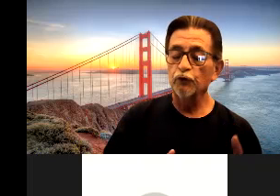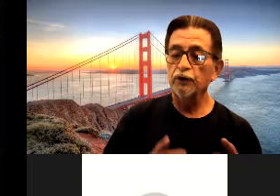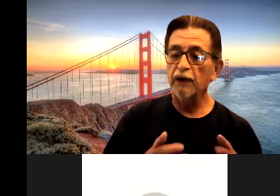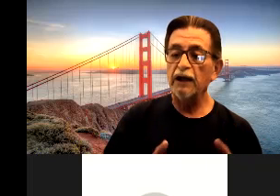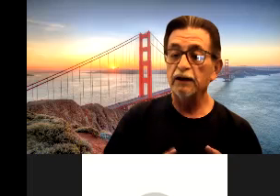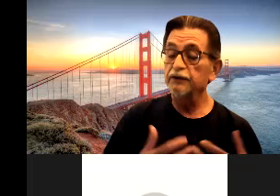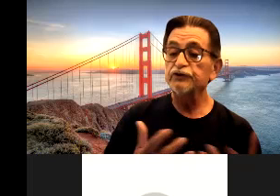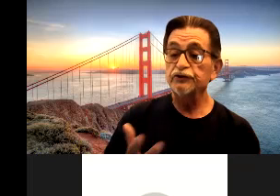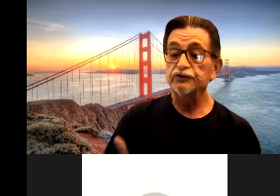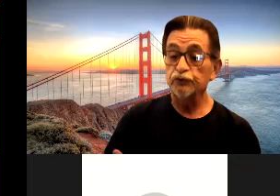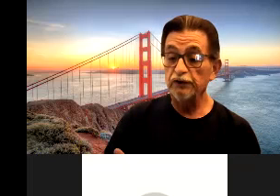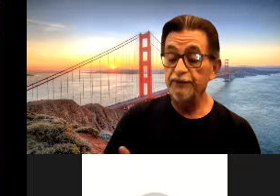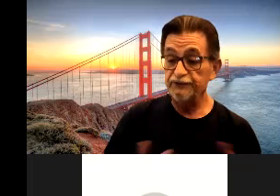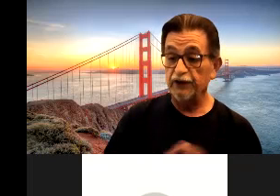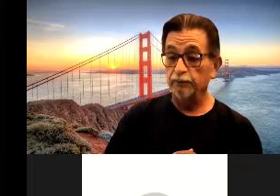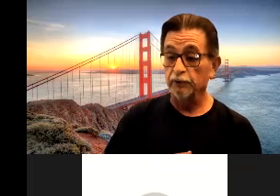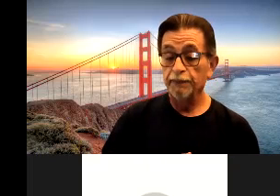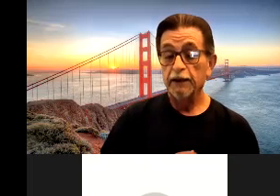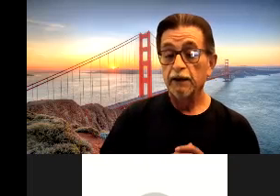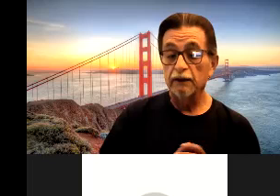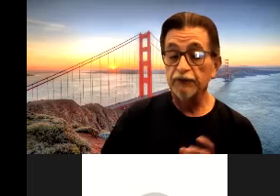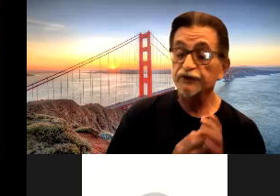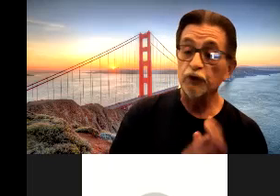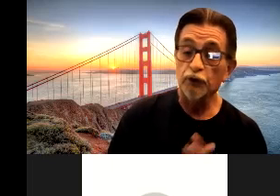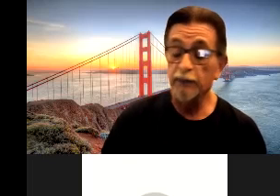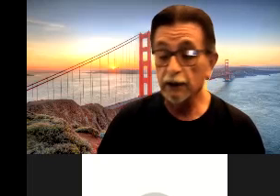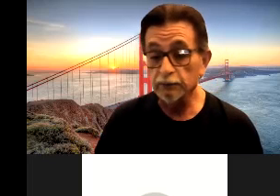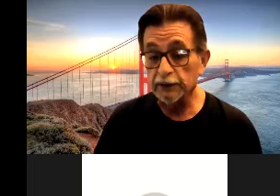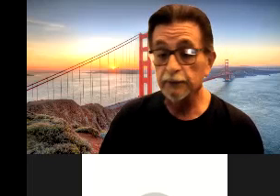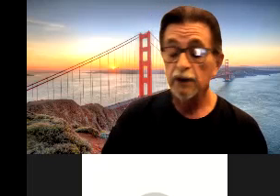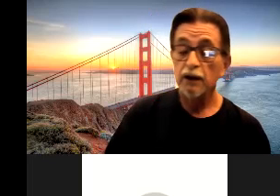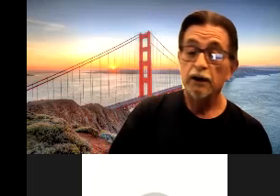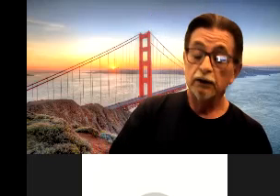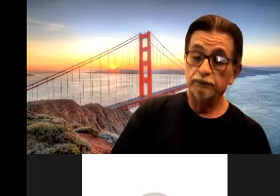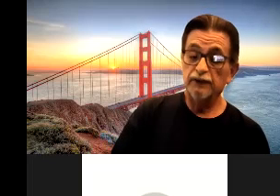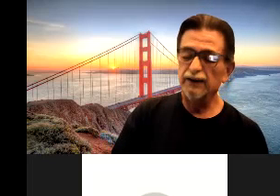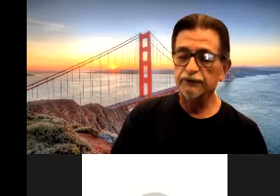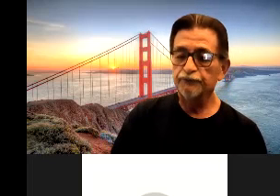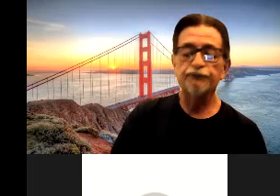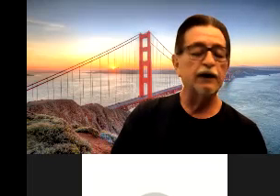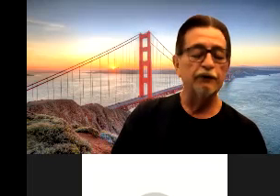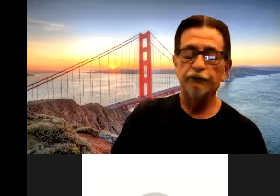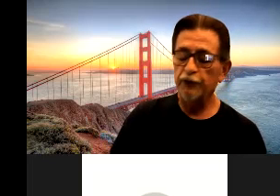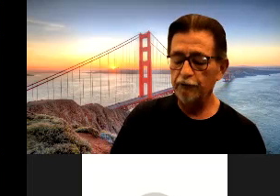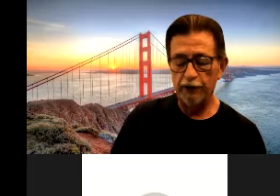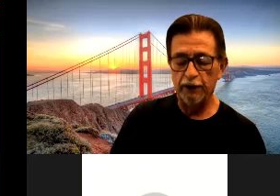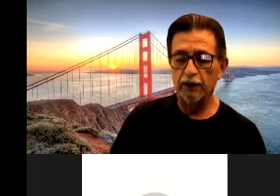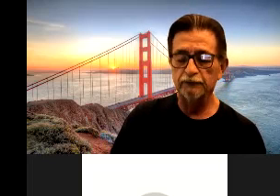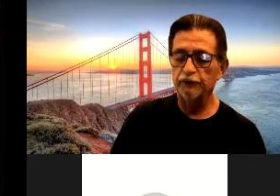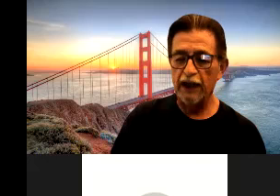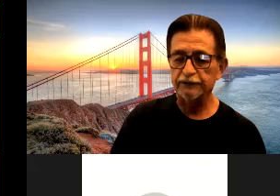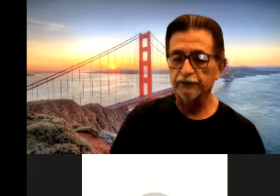So sodium ion is extremely stable. In fact, sodium element is very,